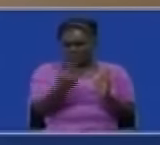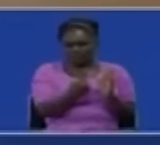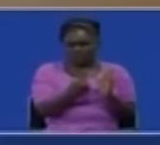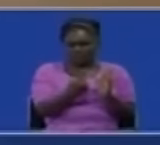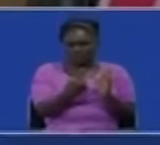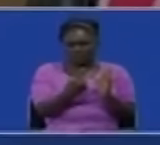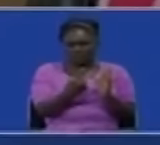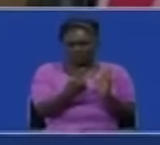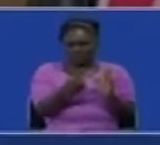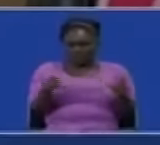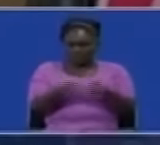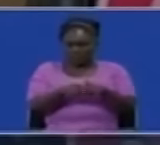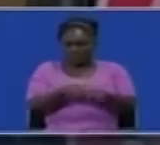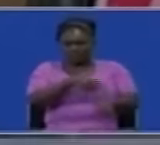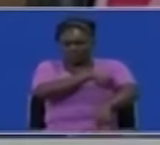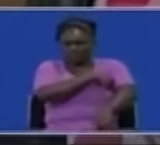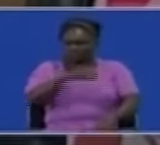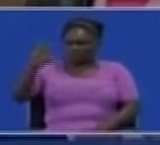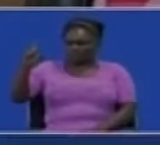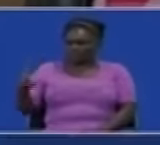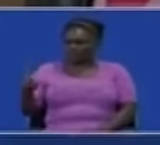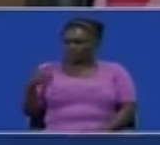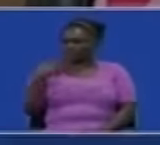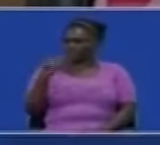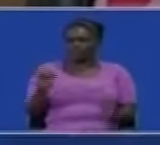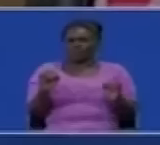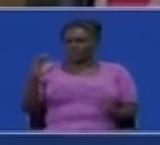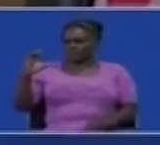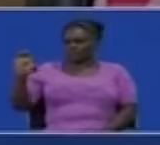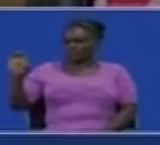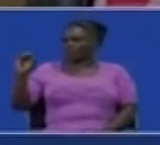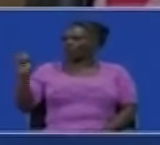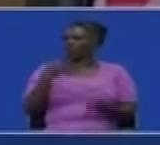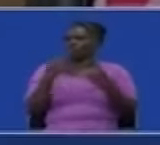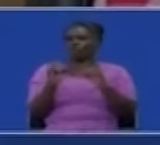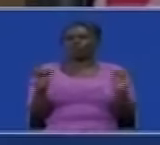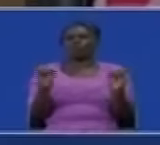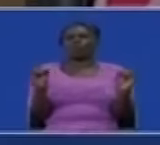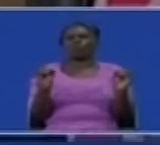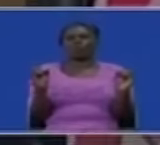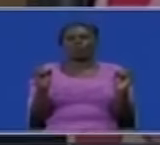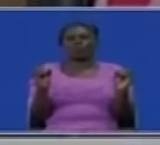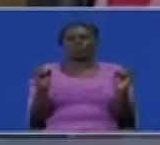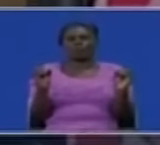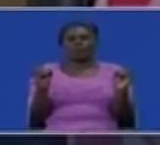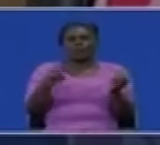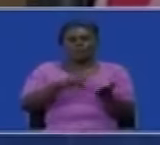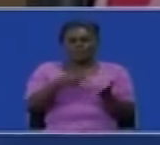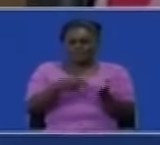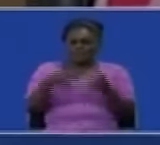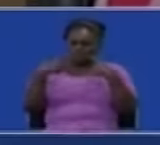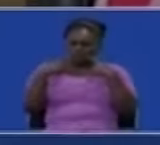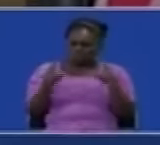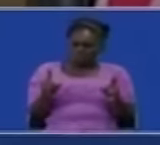Shimolatewa, even the chief executive NEC did not speak. And if CEO does not speak, then it means those results